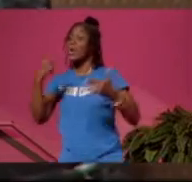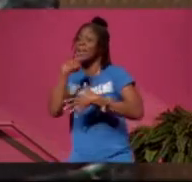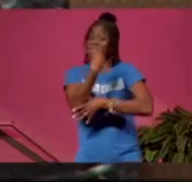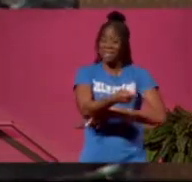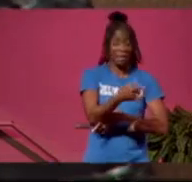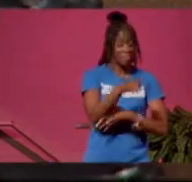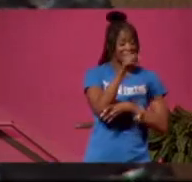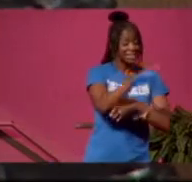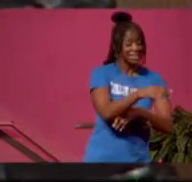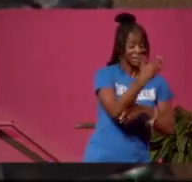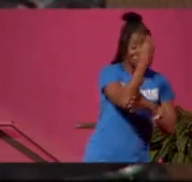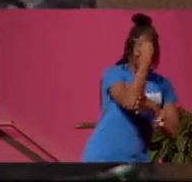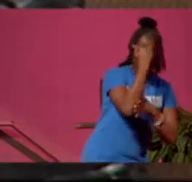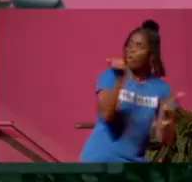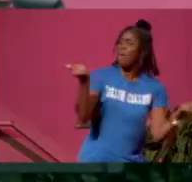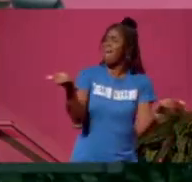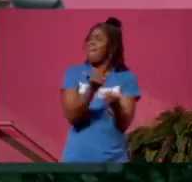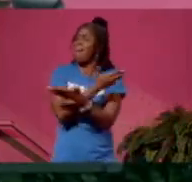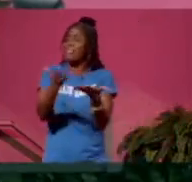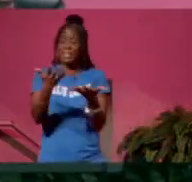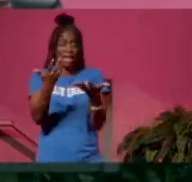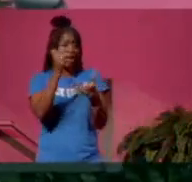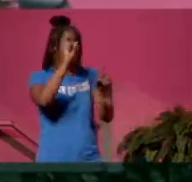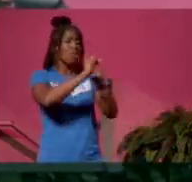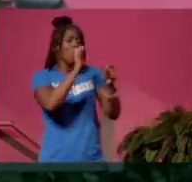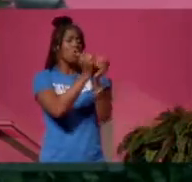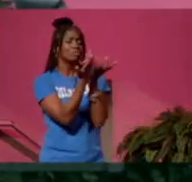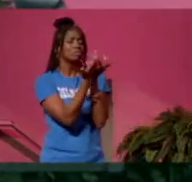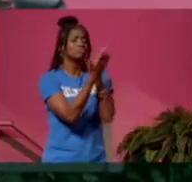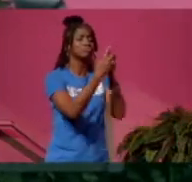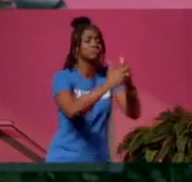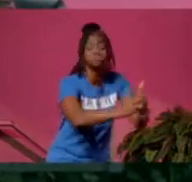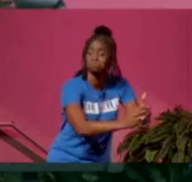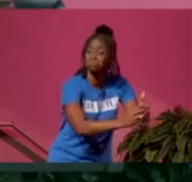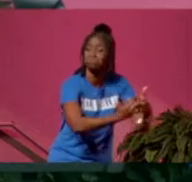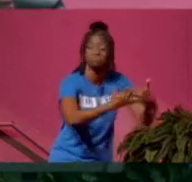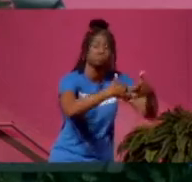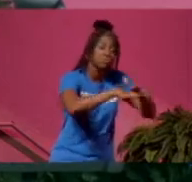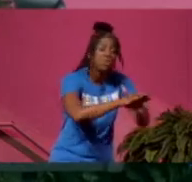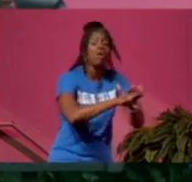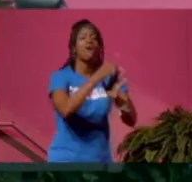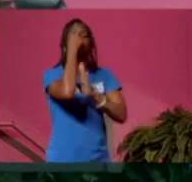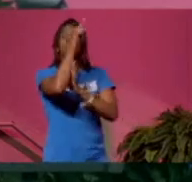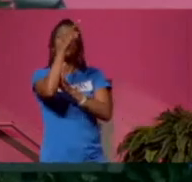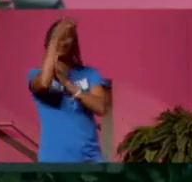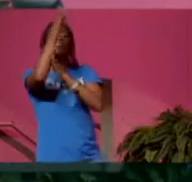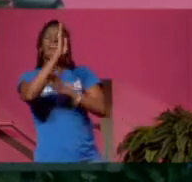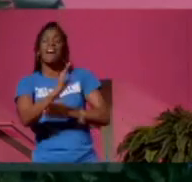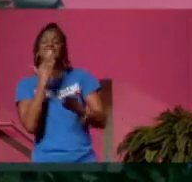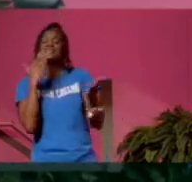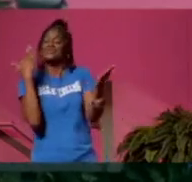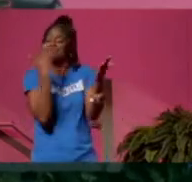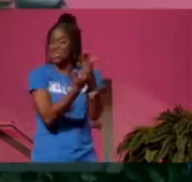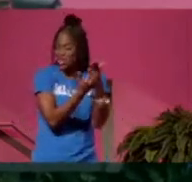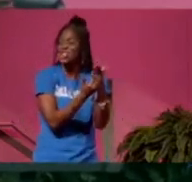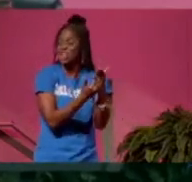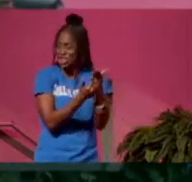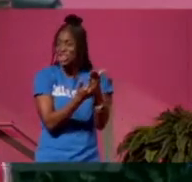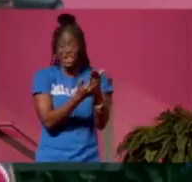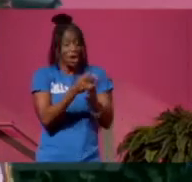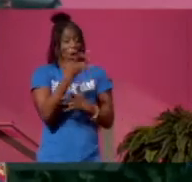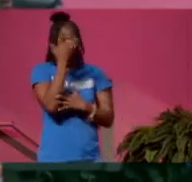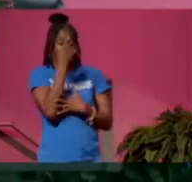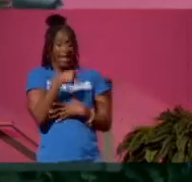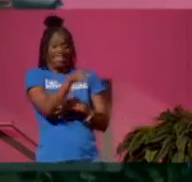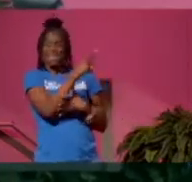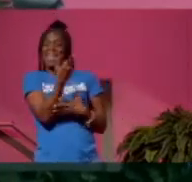that all things work together for the good of them who love